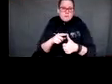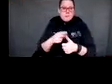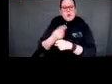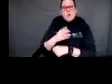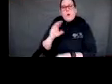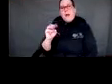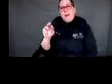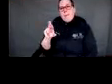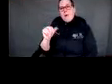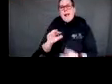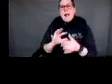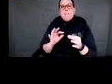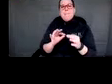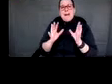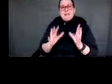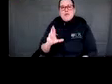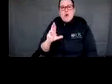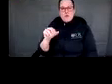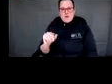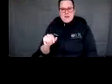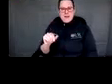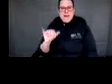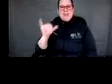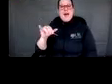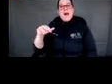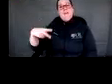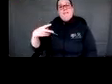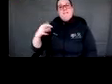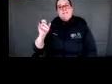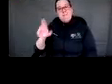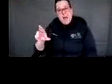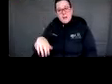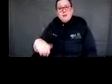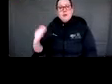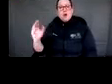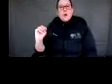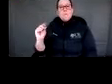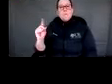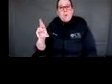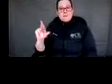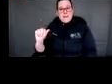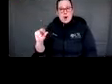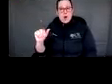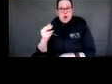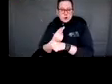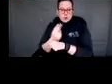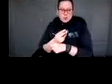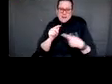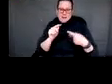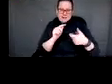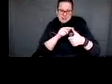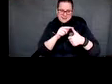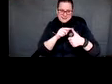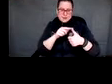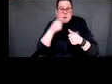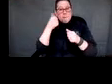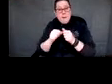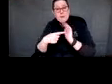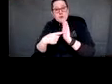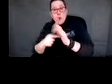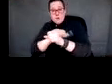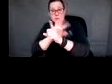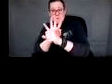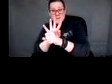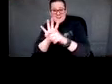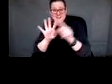messenger RNA. And this is how the Pfizer and the Moderna vaccines are being made. So remember that spike protein I showed you guys earlier,